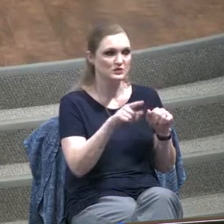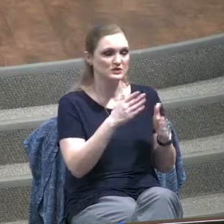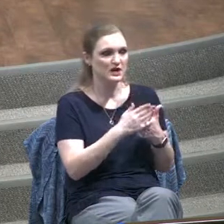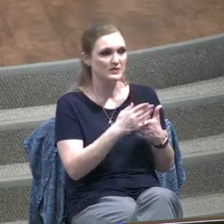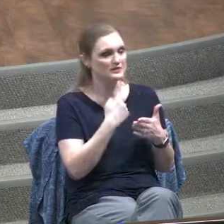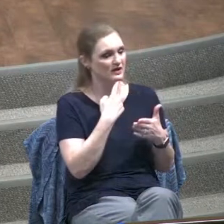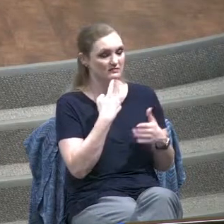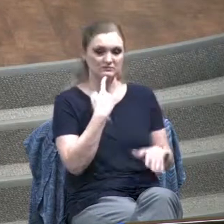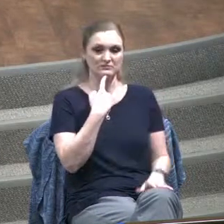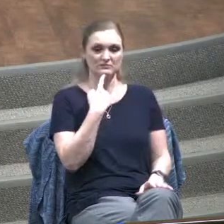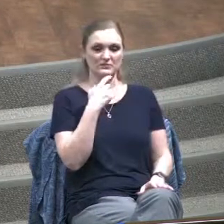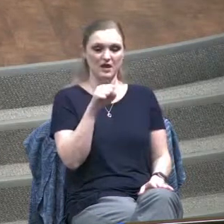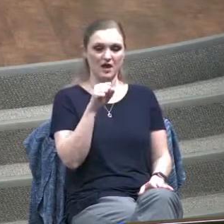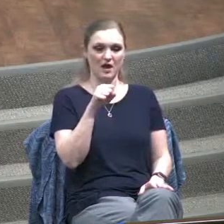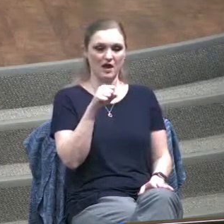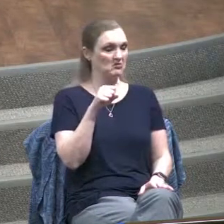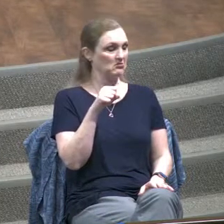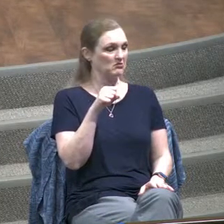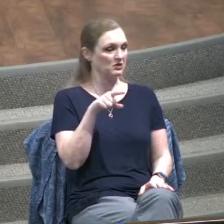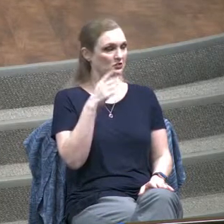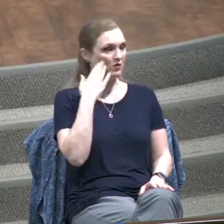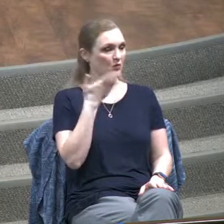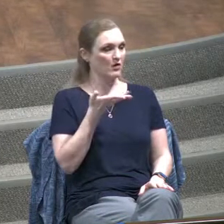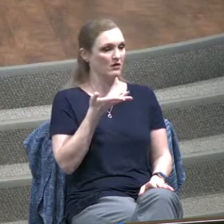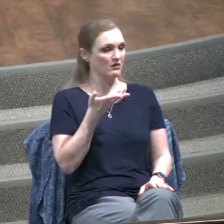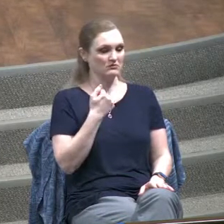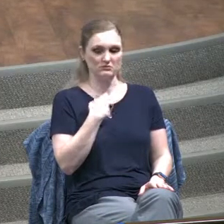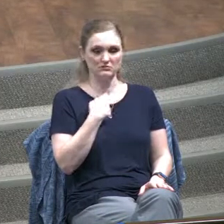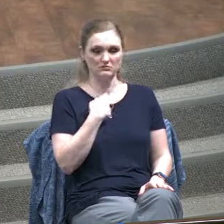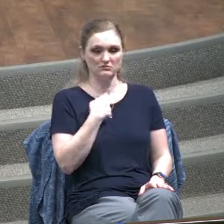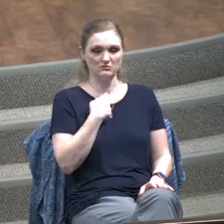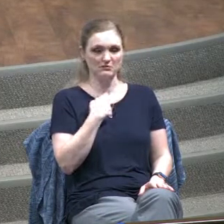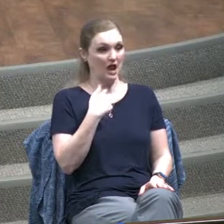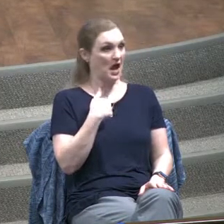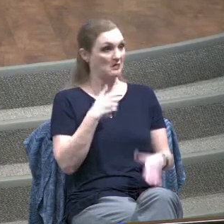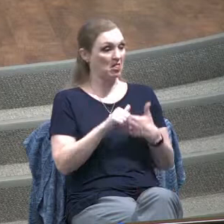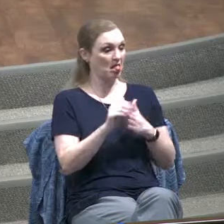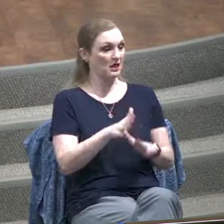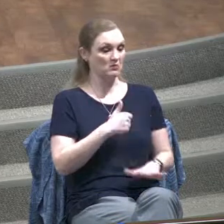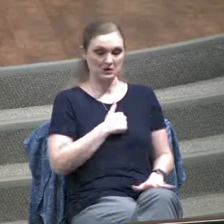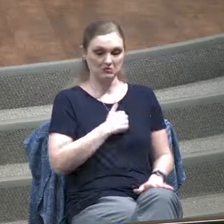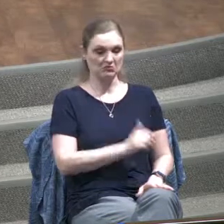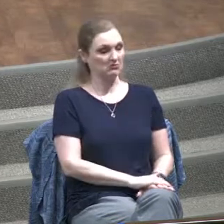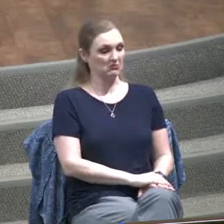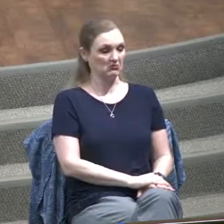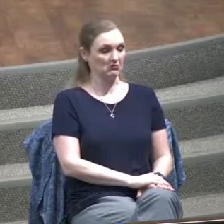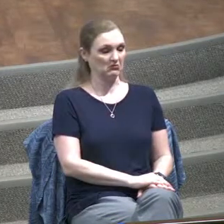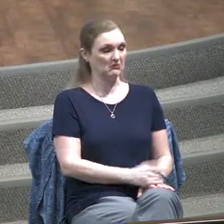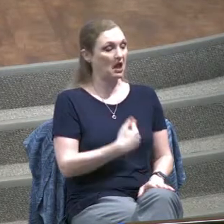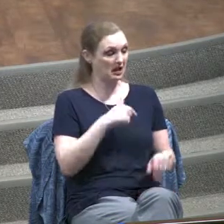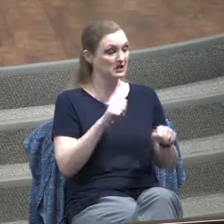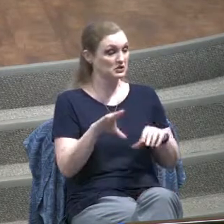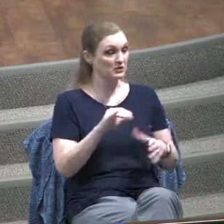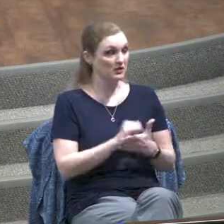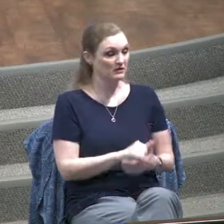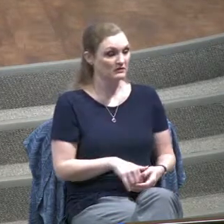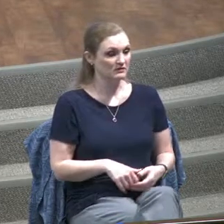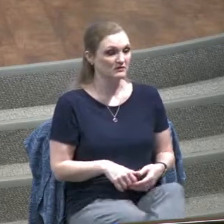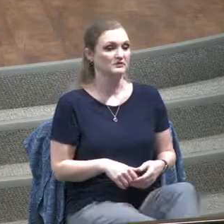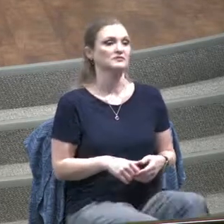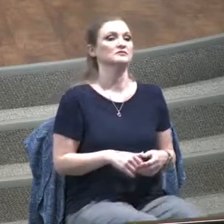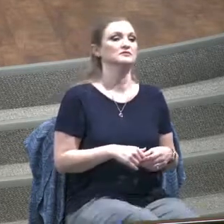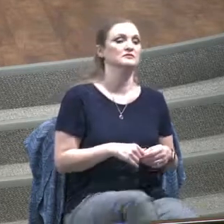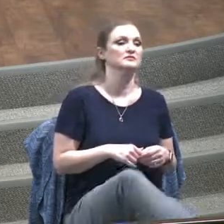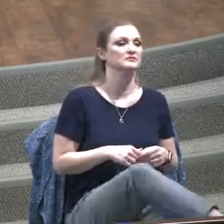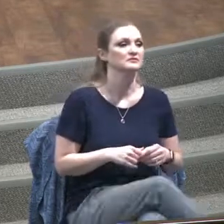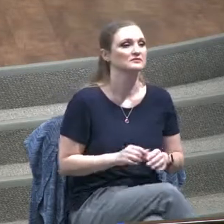to smile, and you're going to say, yeah, you know what? I'm a leader. I can be a leader.